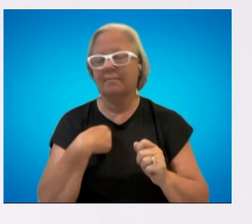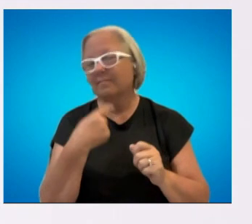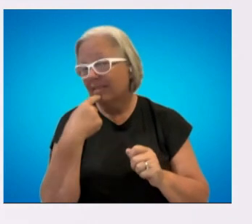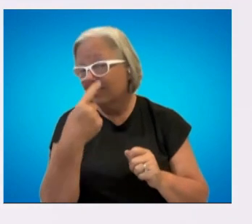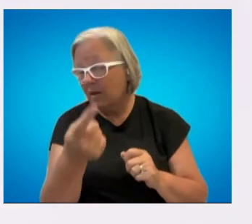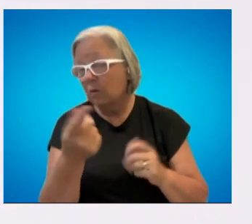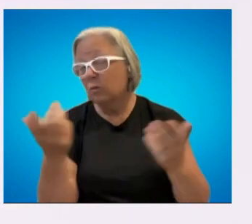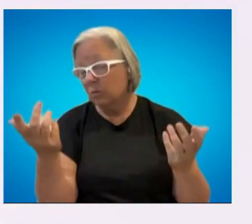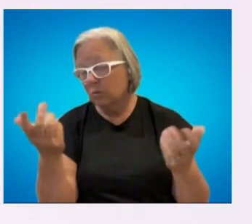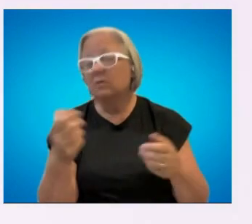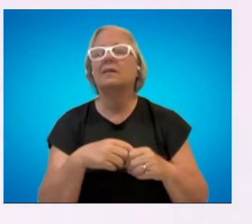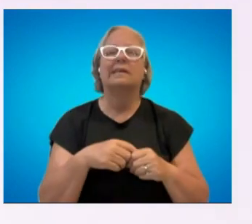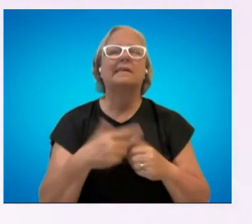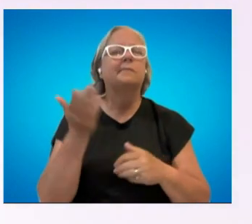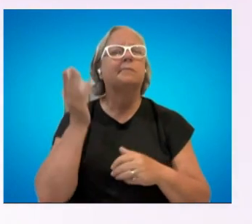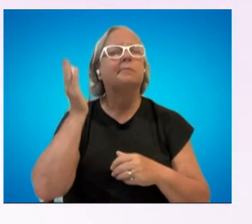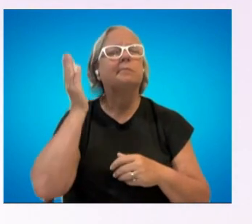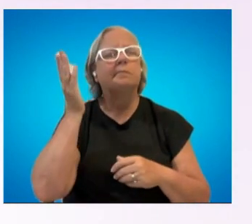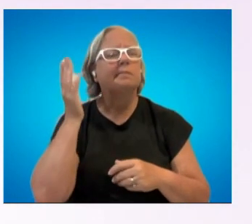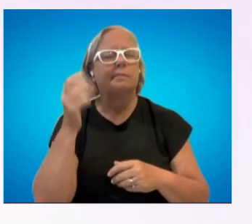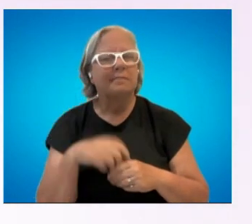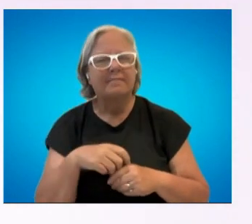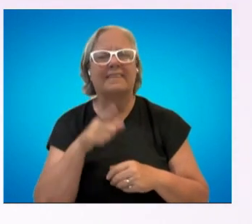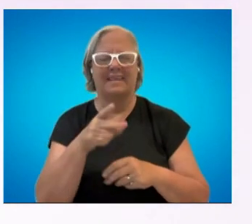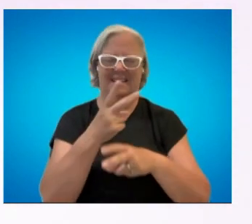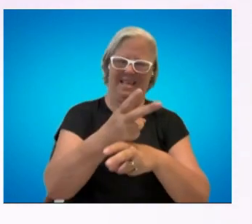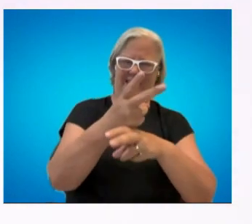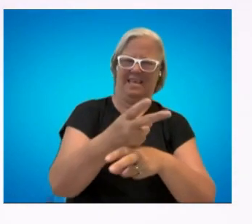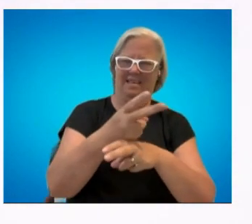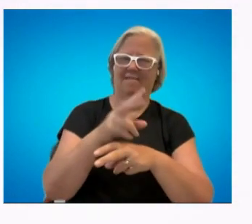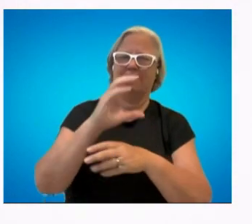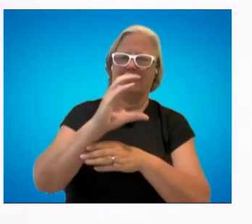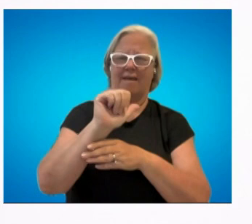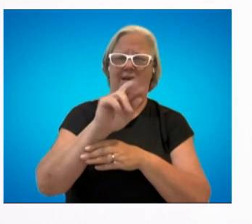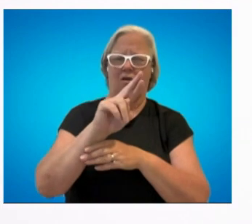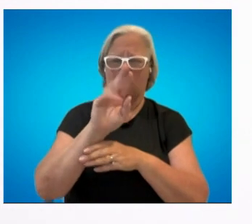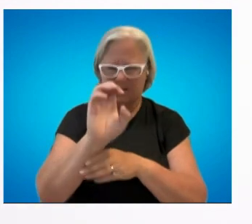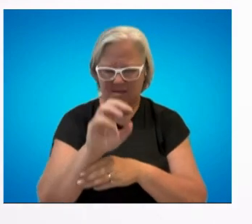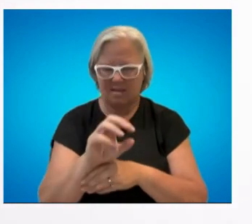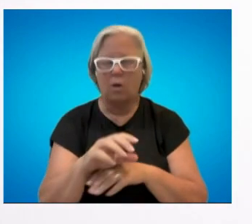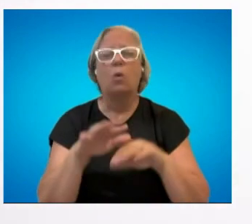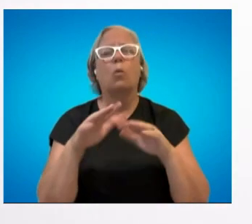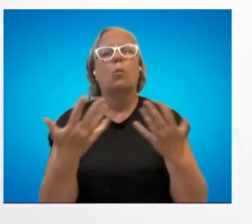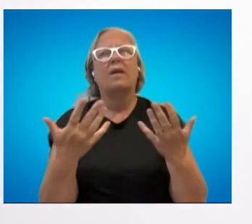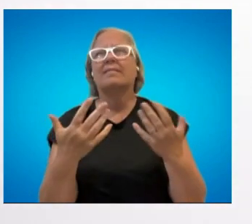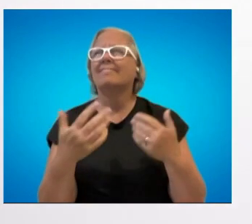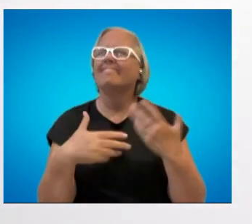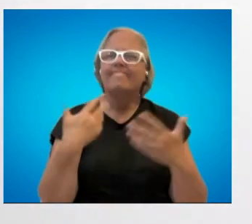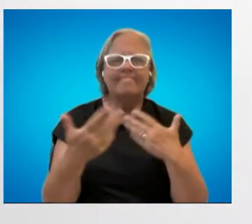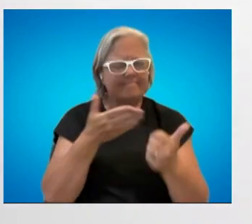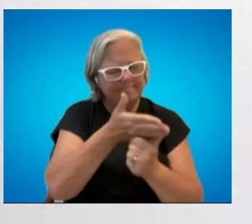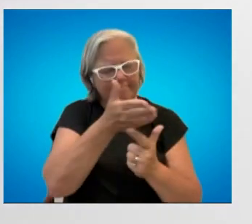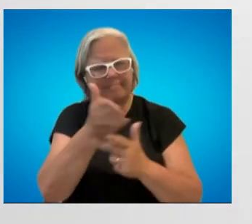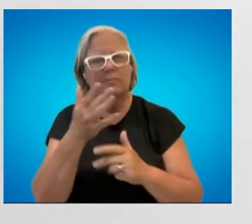and what kind of change or changes we need to create a more gender equal society where women and men